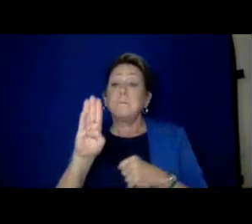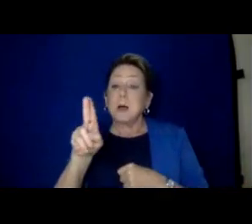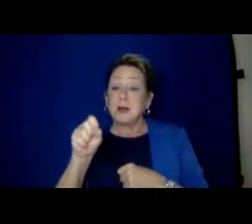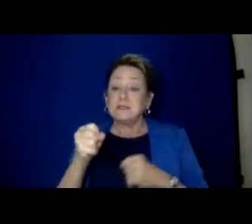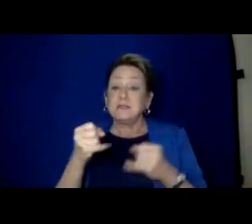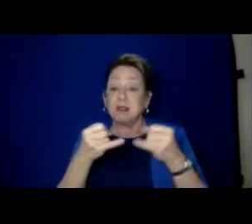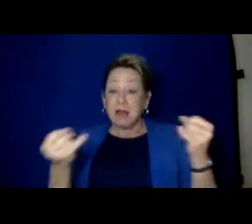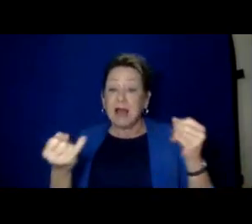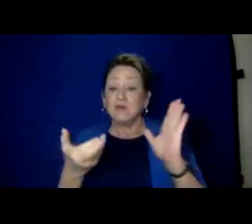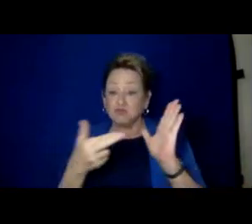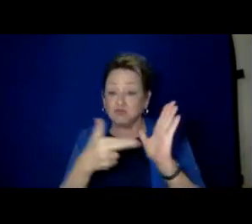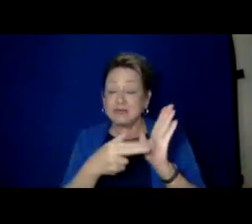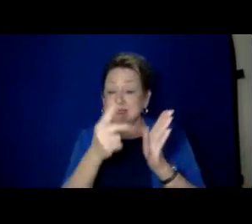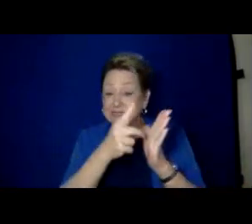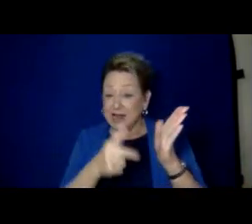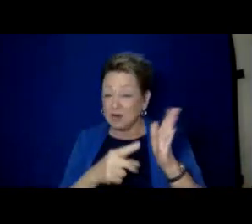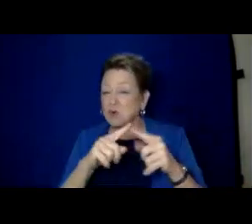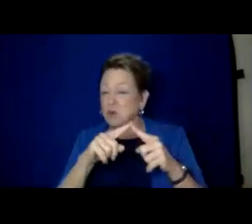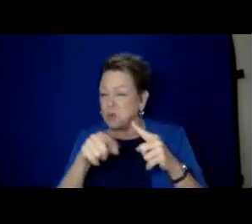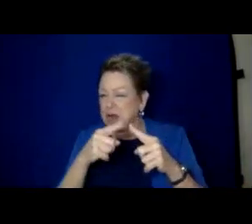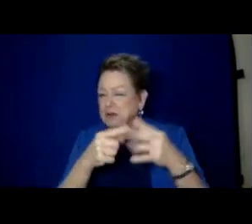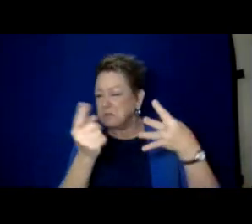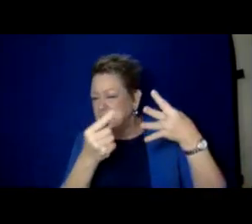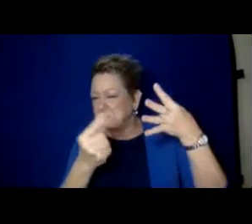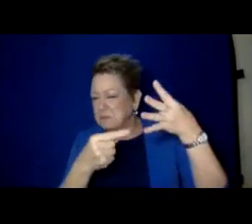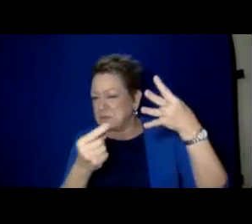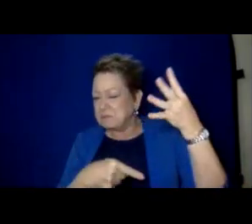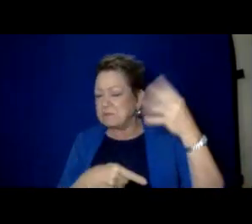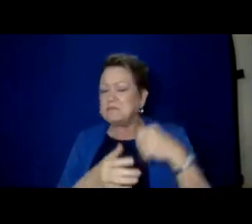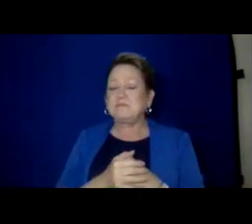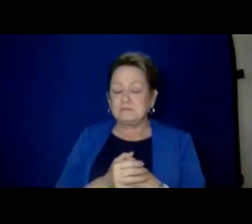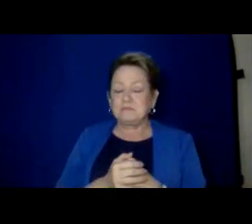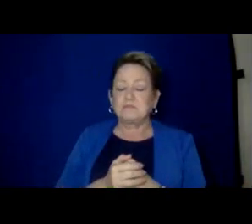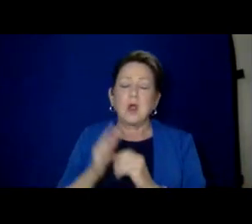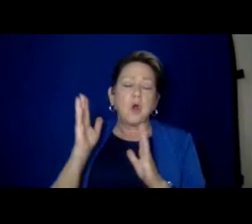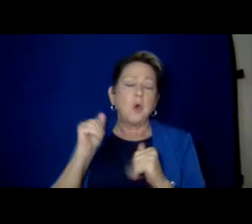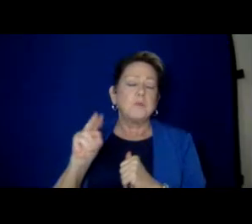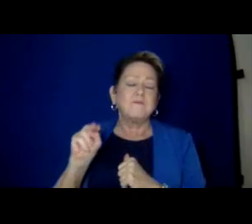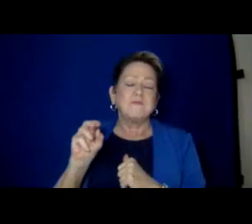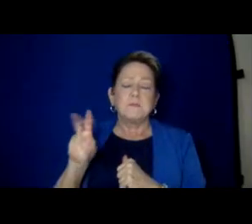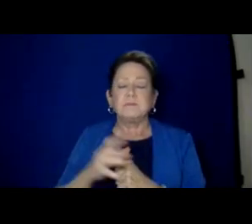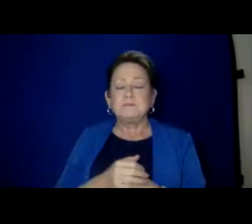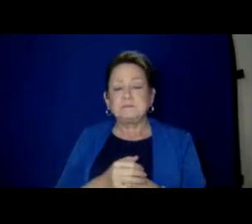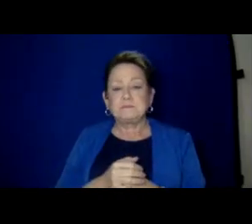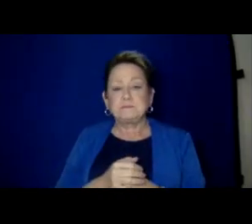and when, given all of the items that you just mentioned?